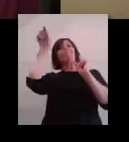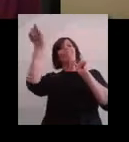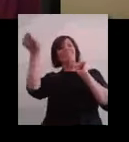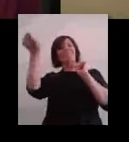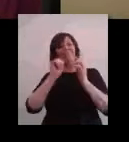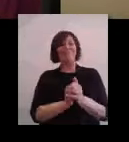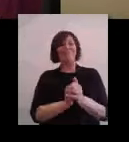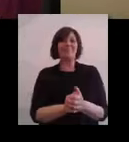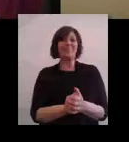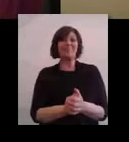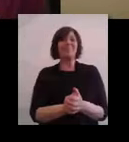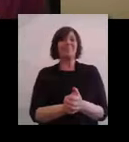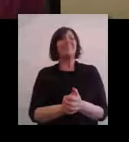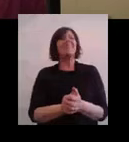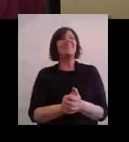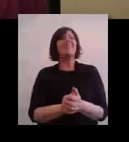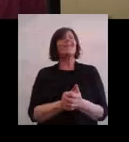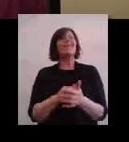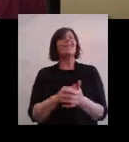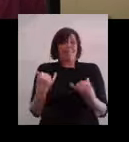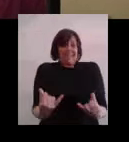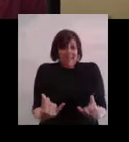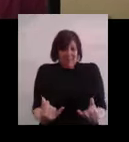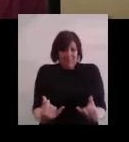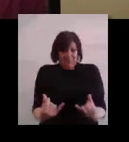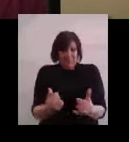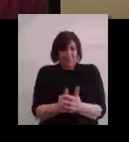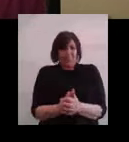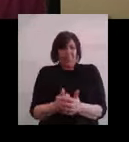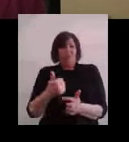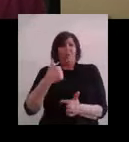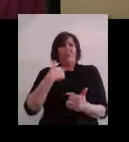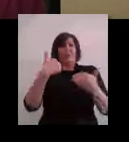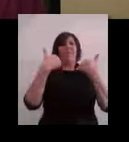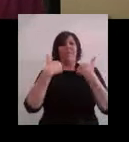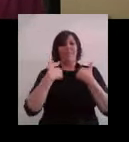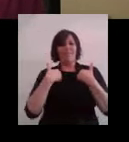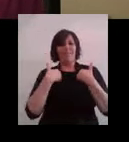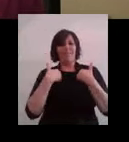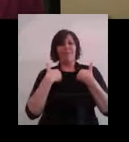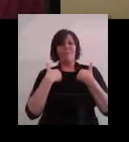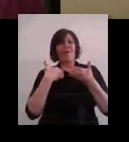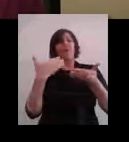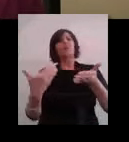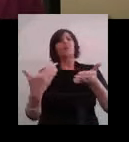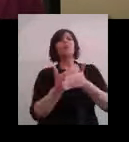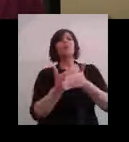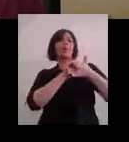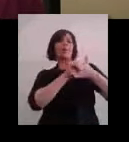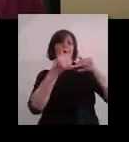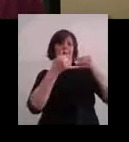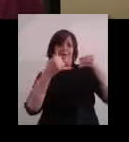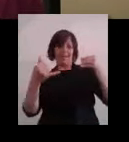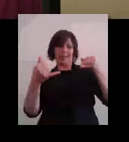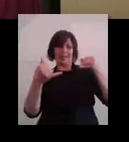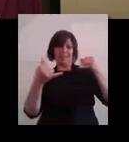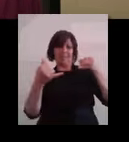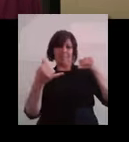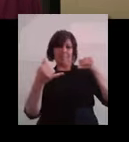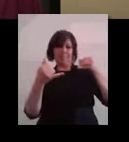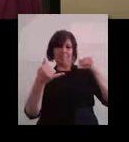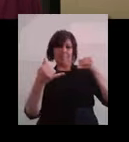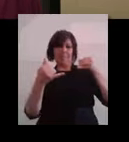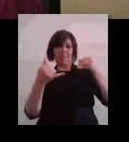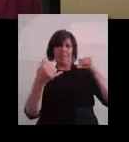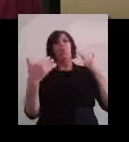of today, we have some new guidelines for people who we are going